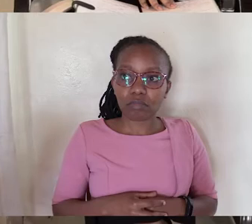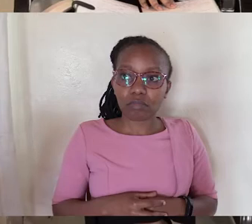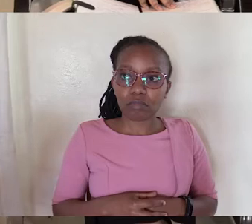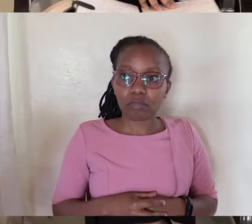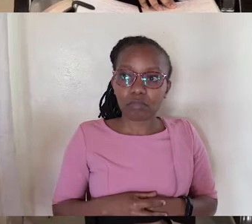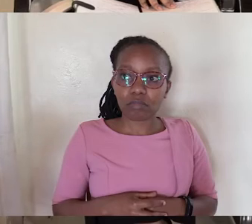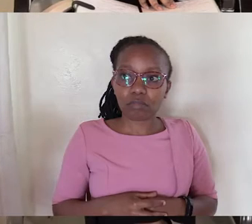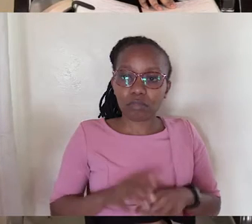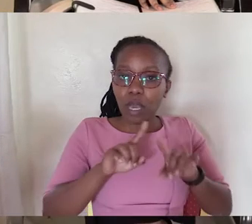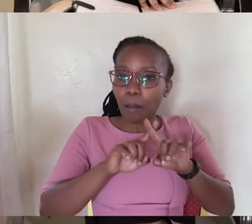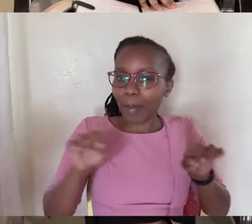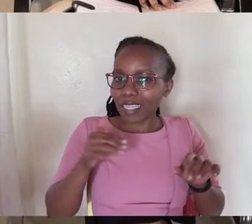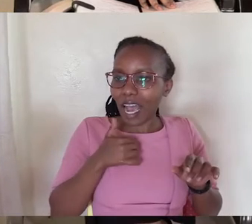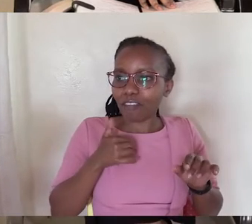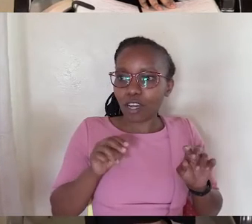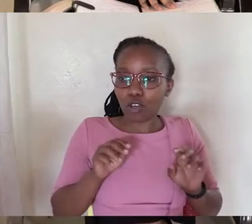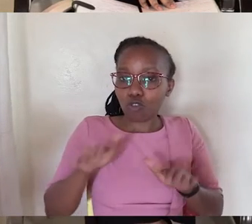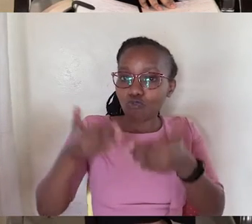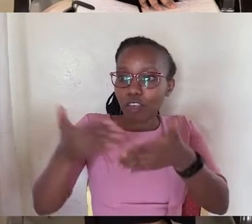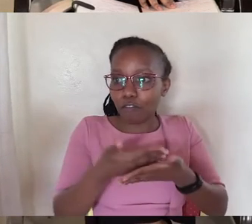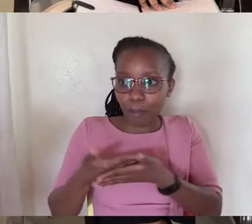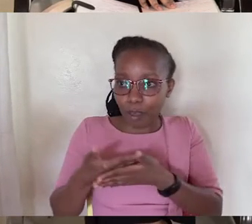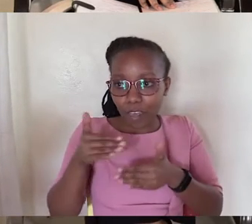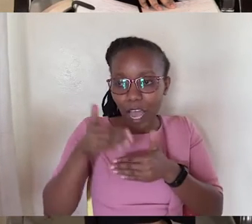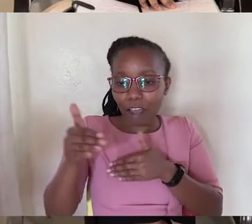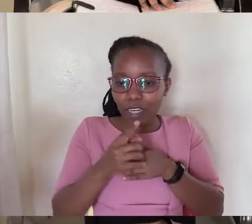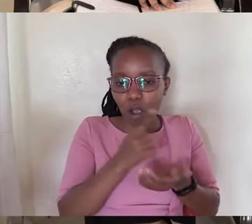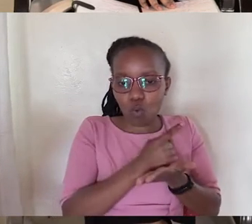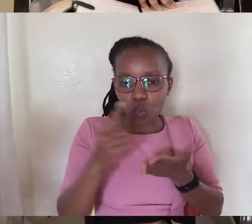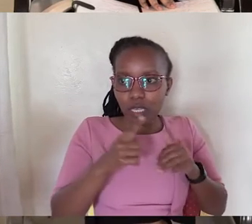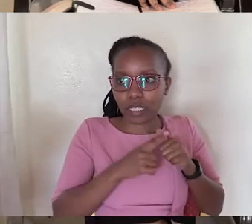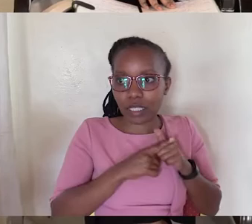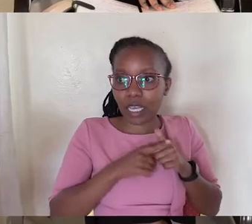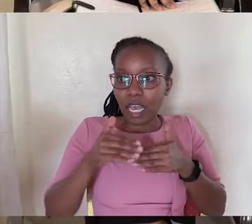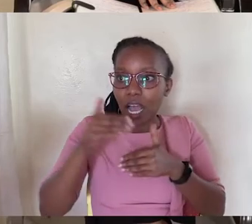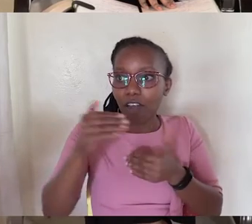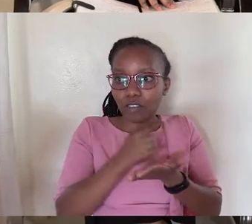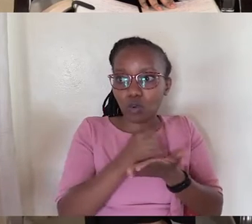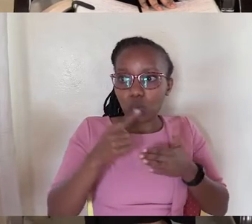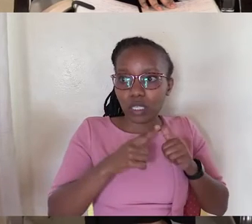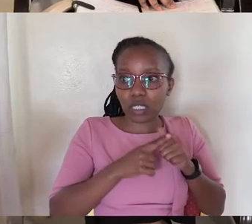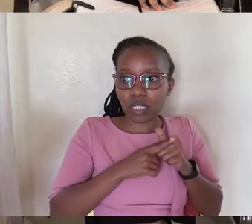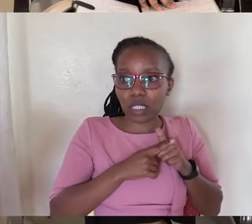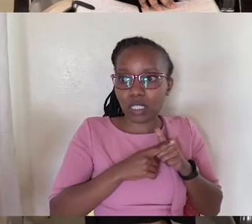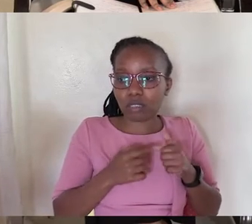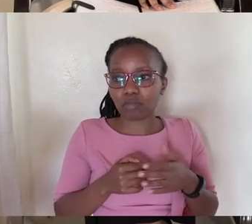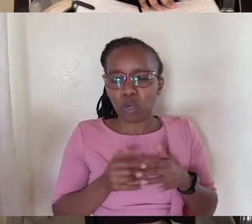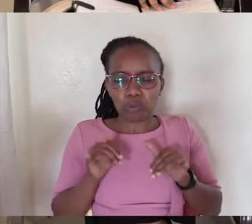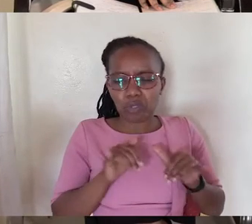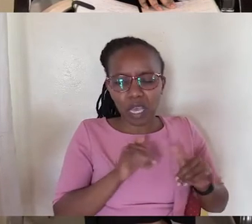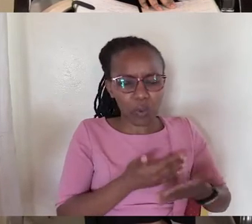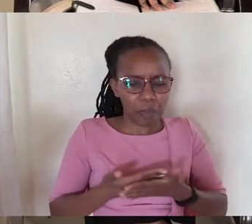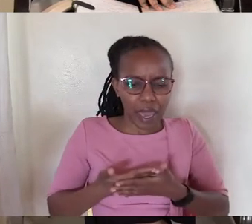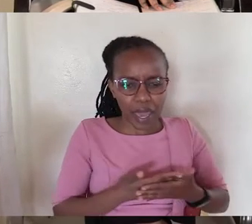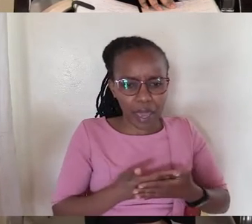But there's a disclaimer, there's a clause, there's a catch. You can only give the child out after 6 weeks. And of course, after 6 weeks, after you've roomed in and you've bonded with the child, even after